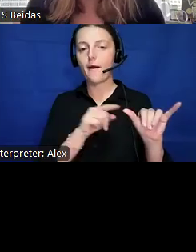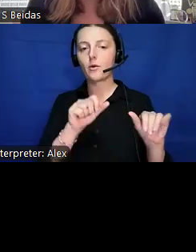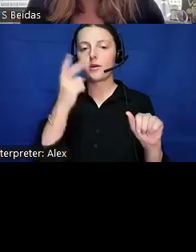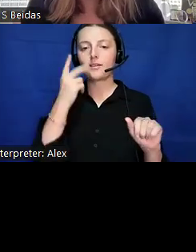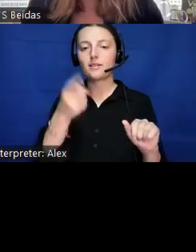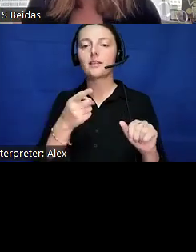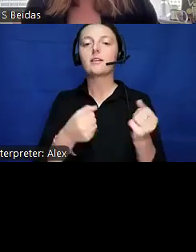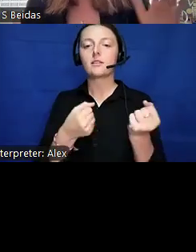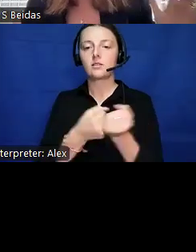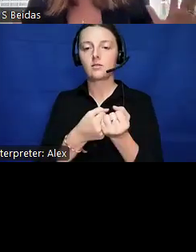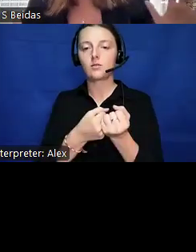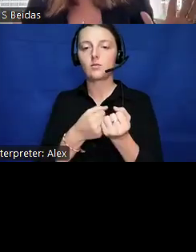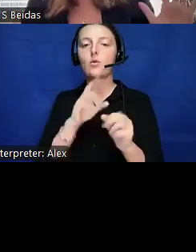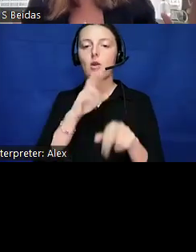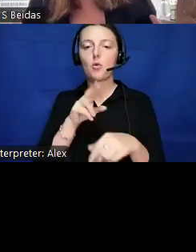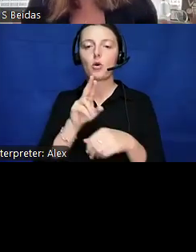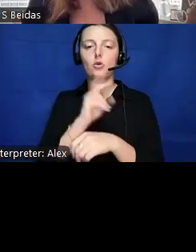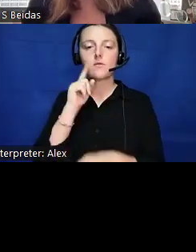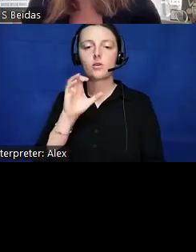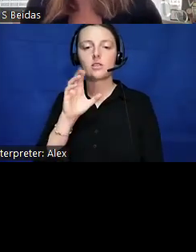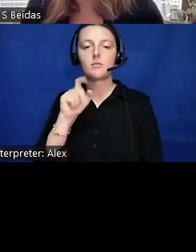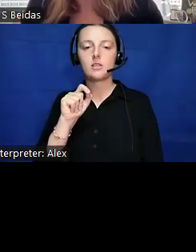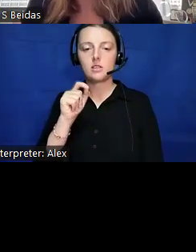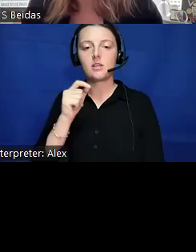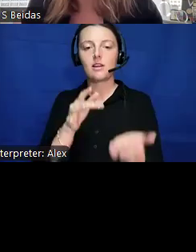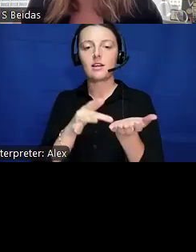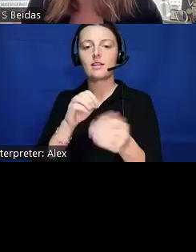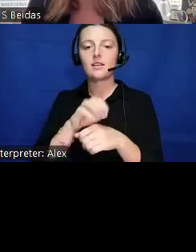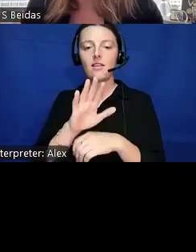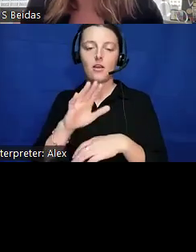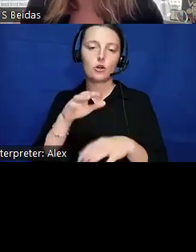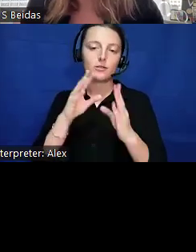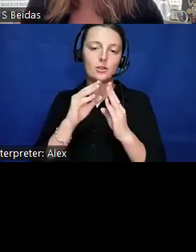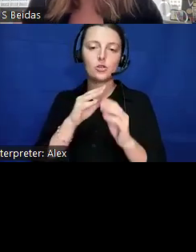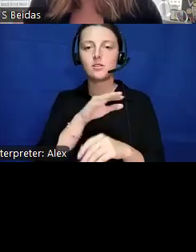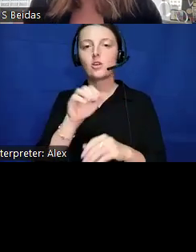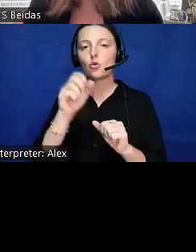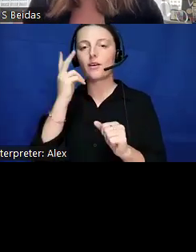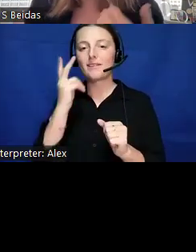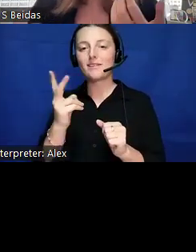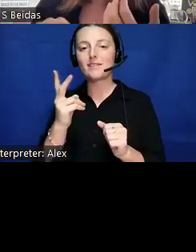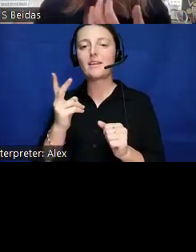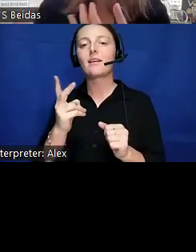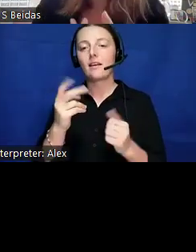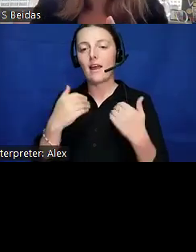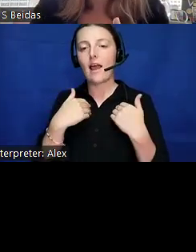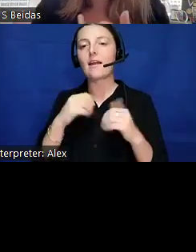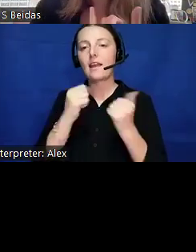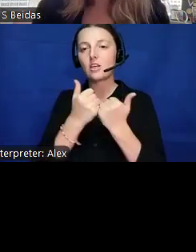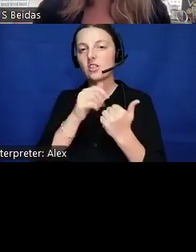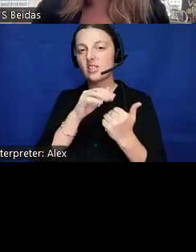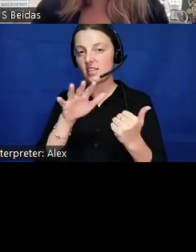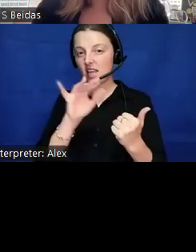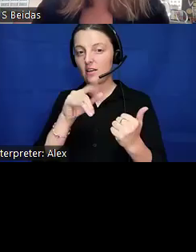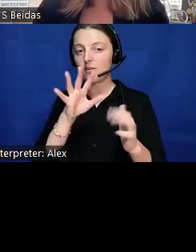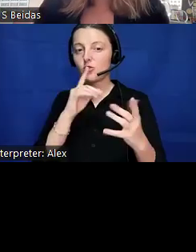really important point that you can see here is that the agencies that had more proficient organizational cultures at baseline, so those are agencies that expected